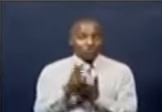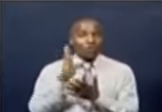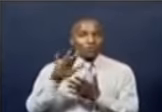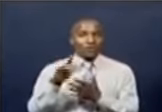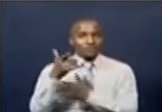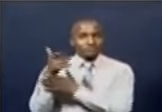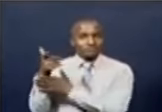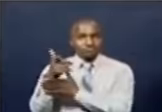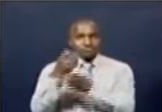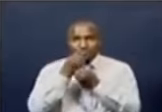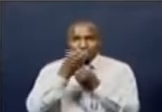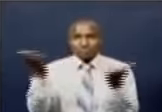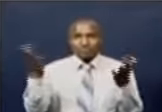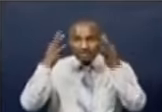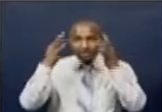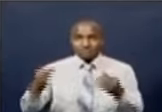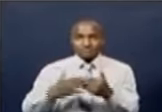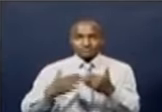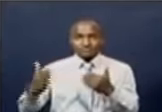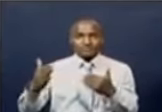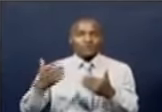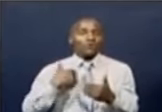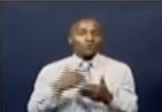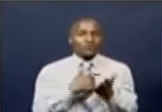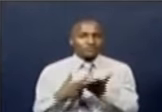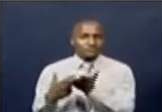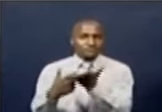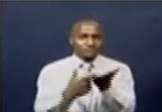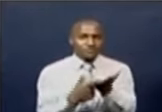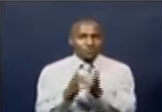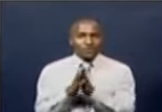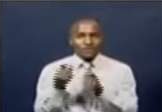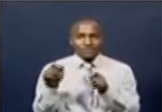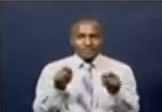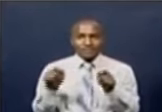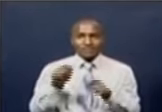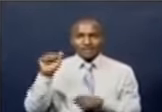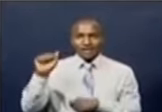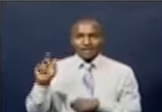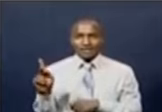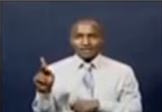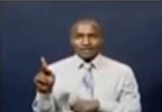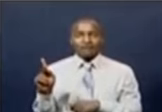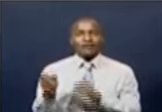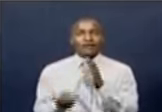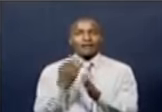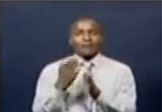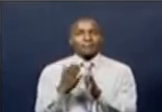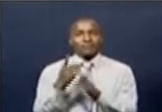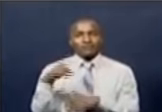tomorrow, and those are the resolutions. Mm-hmm. We are in consultation with the management of Athletics Kenya to come up with a proper